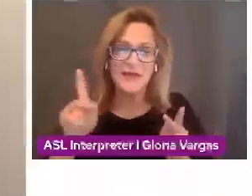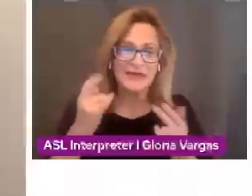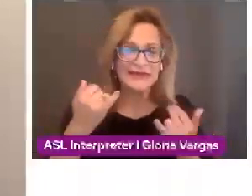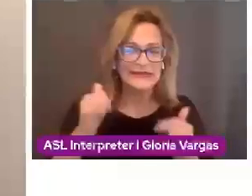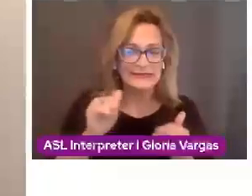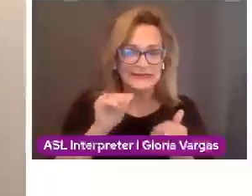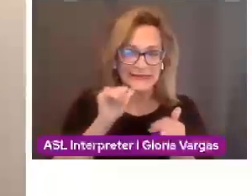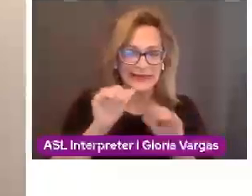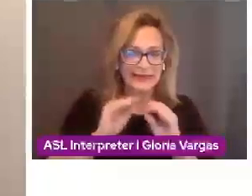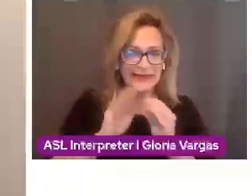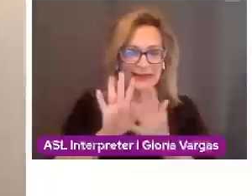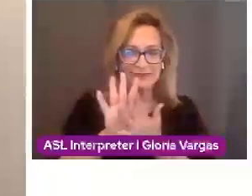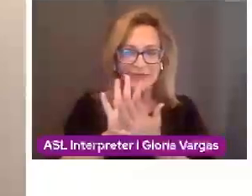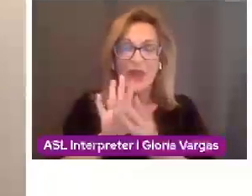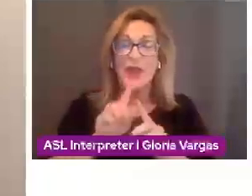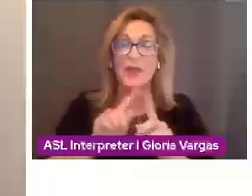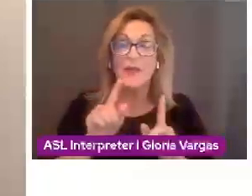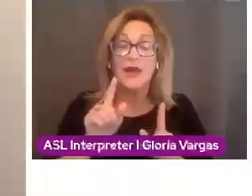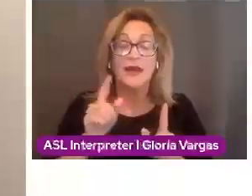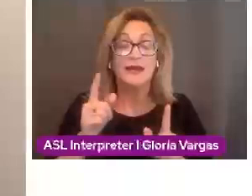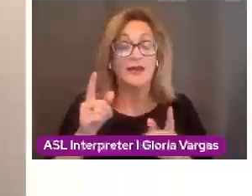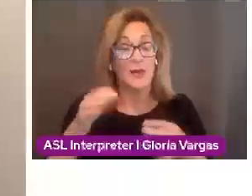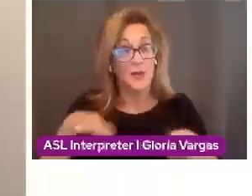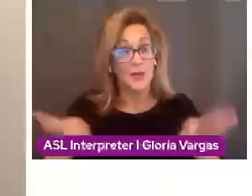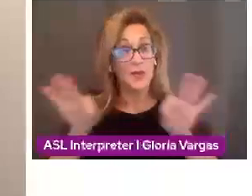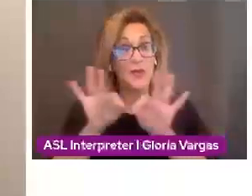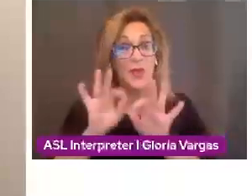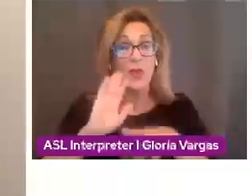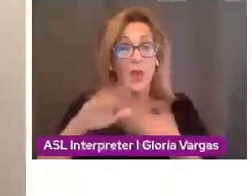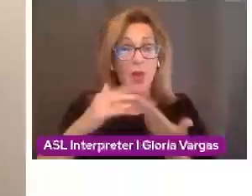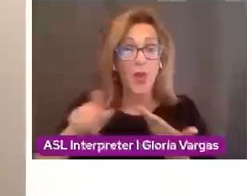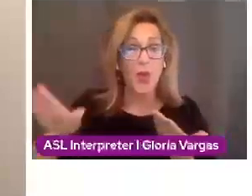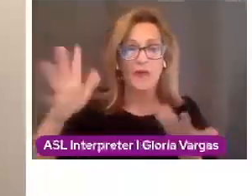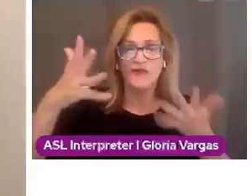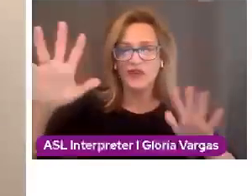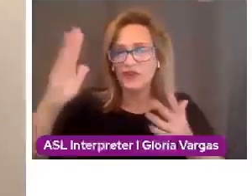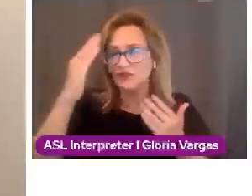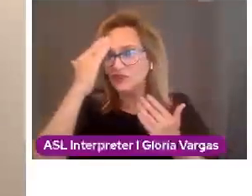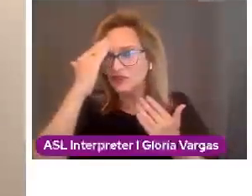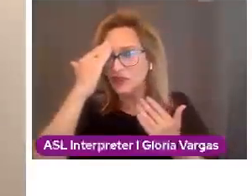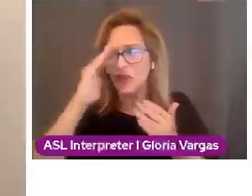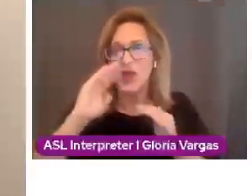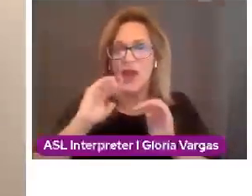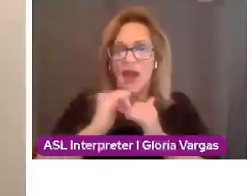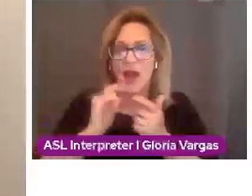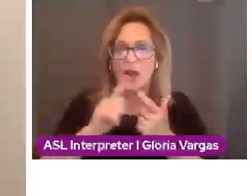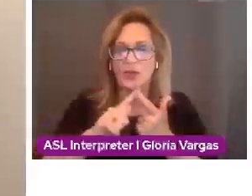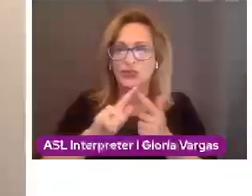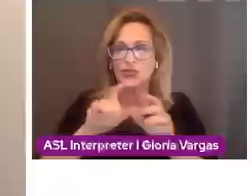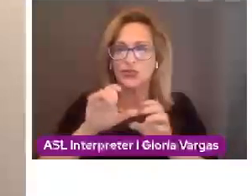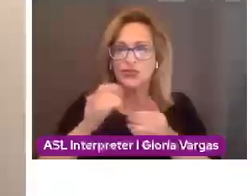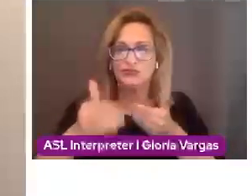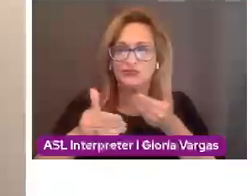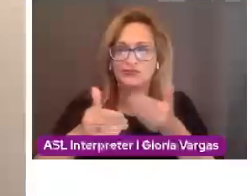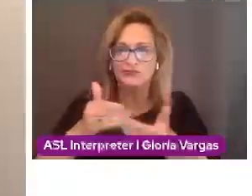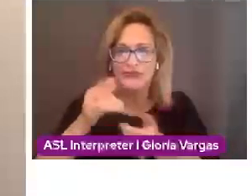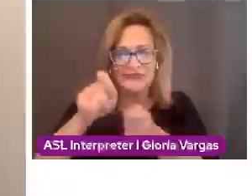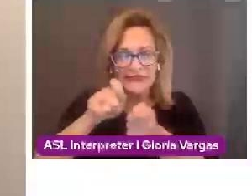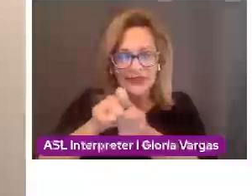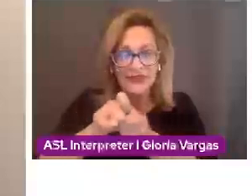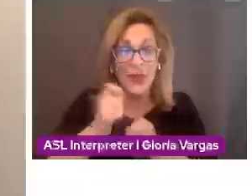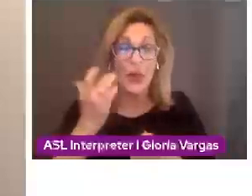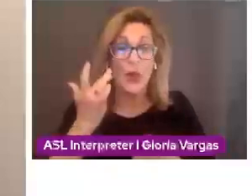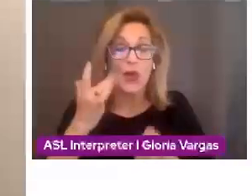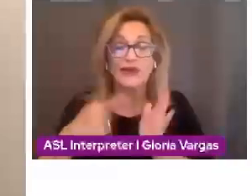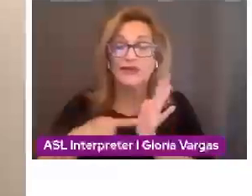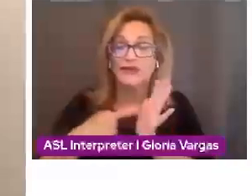it's really important that we all are very informed on the exact steps in making this happen, because sometimes someone will just